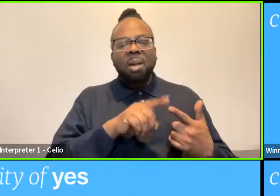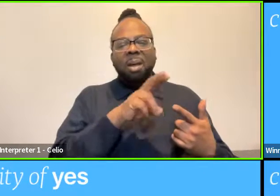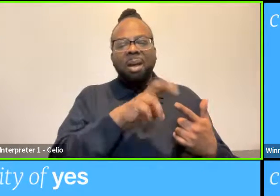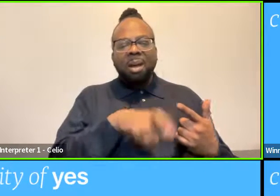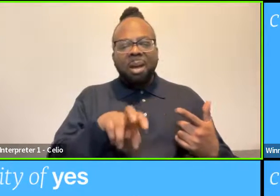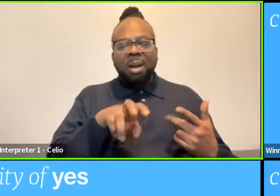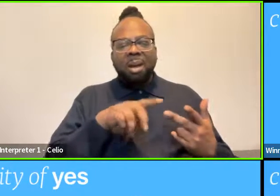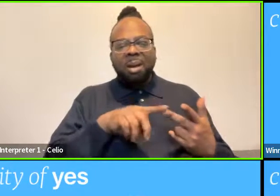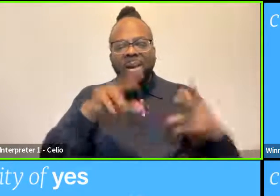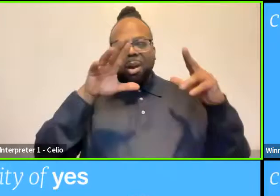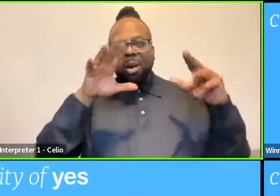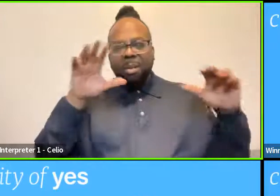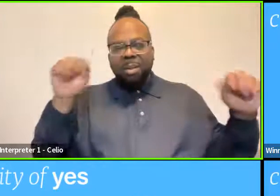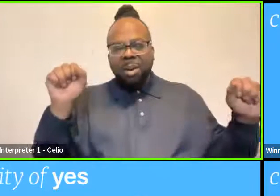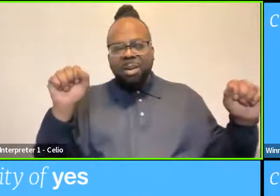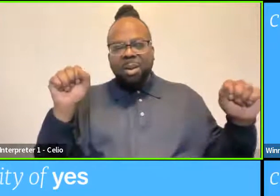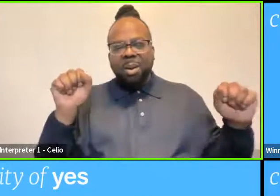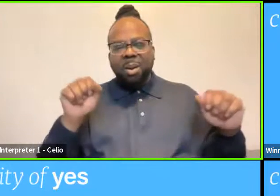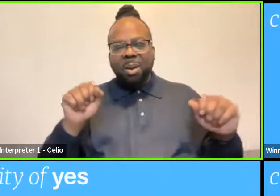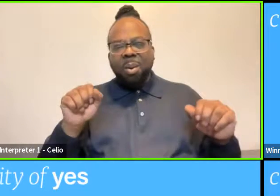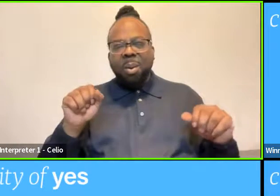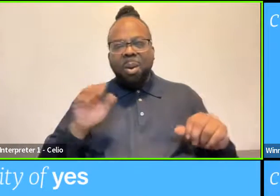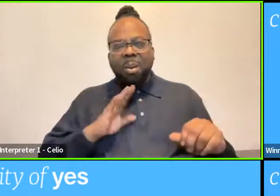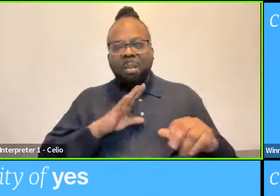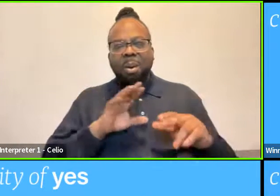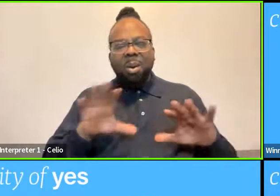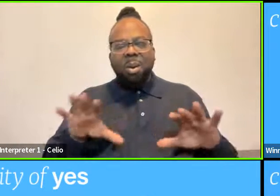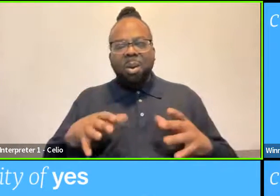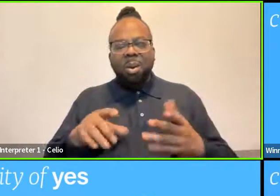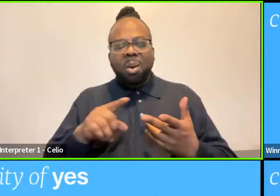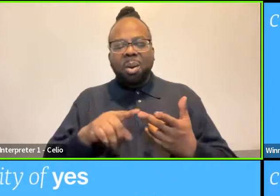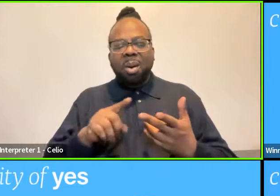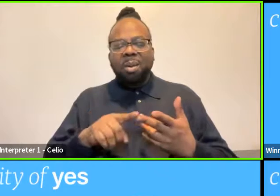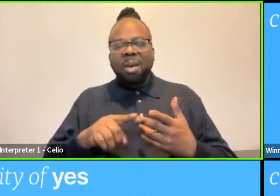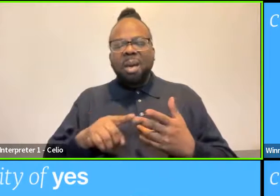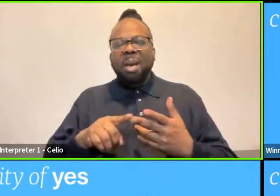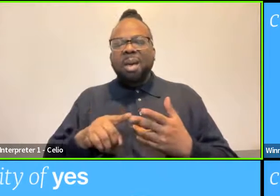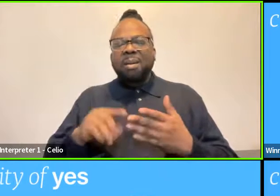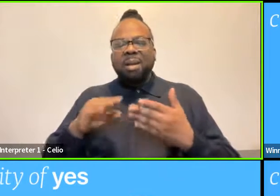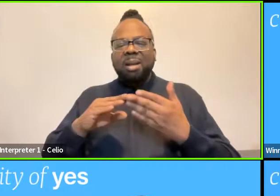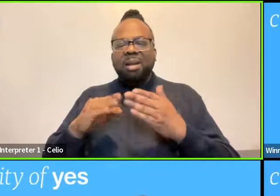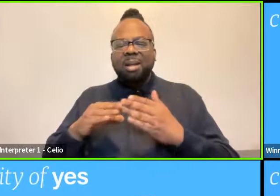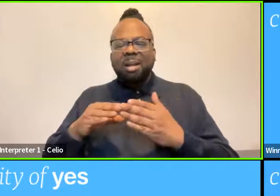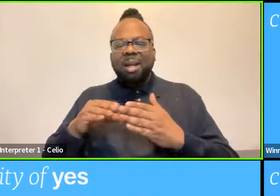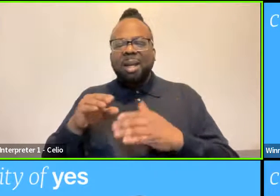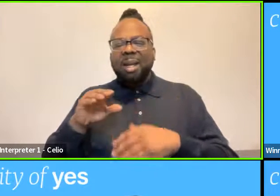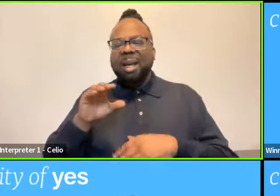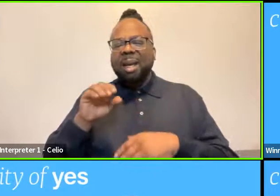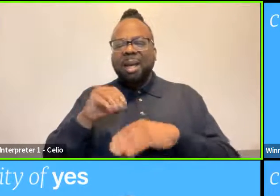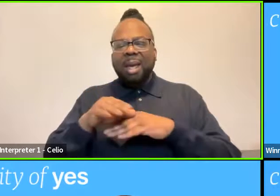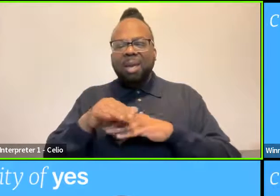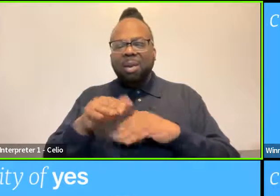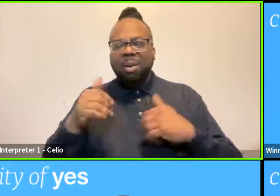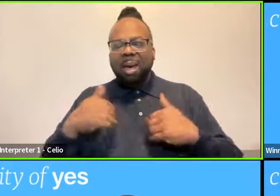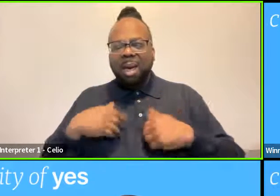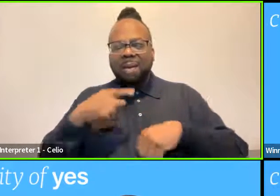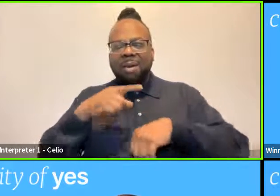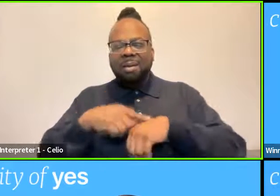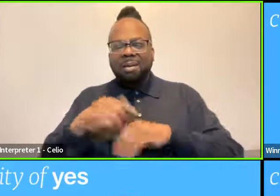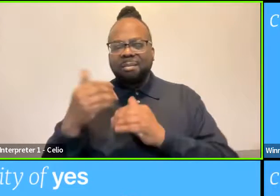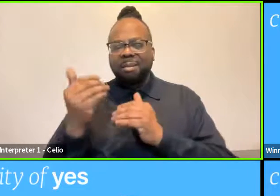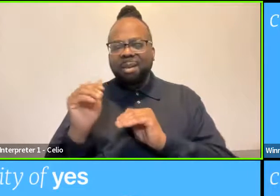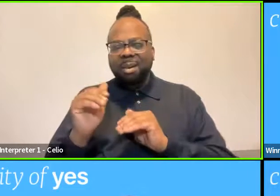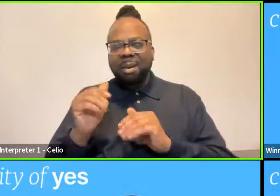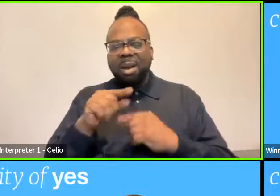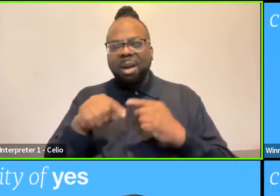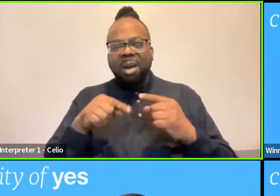borough president, borough boards. It'll go to the city planning commission, and then it'll go to city council, all of which have a clock. And so, once